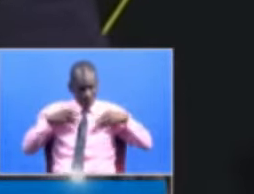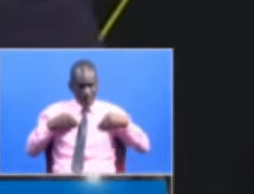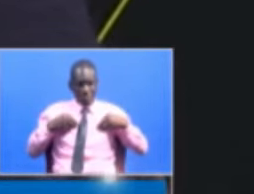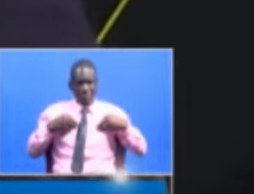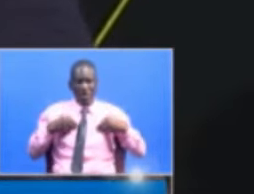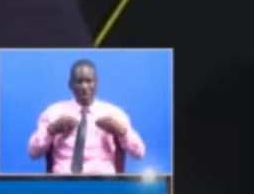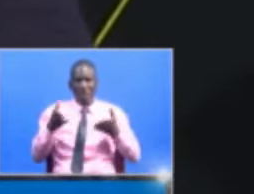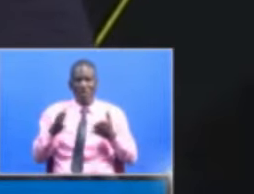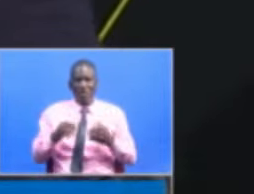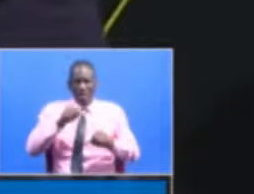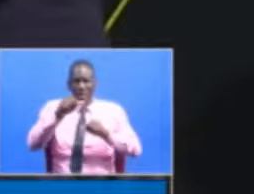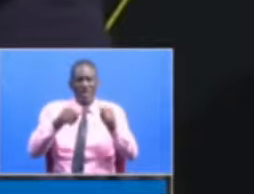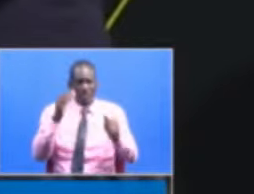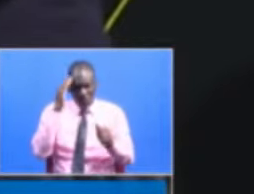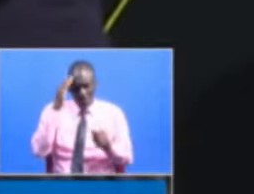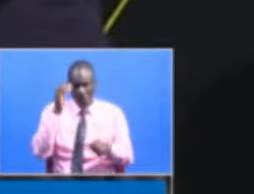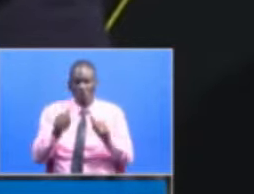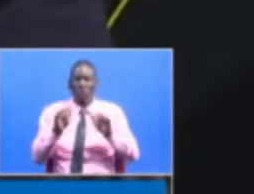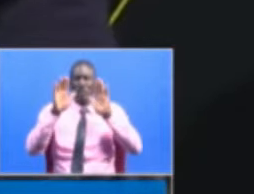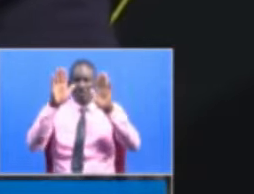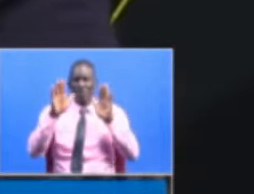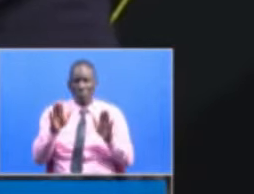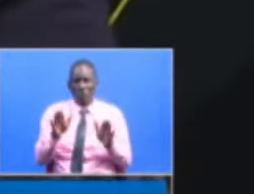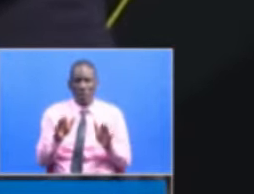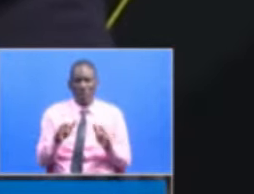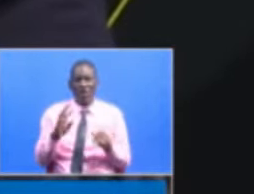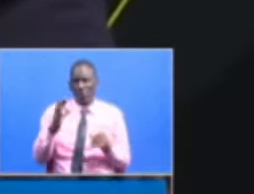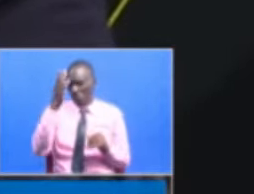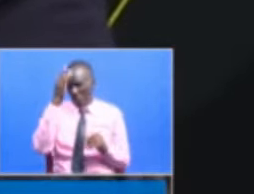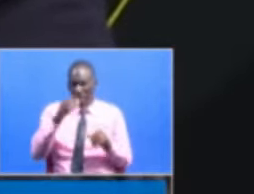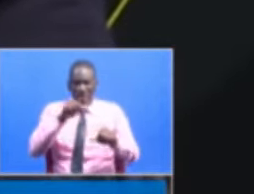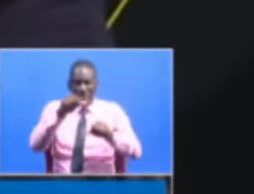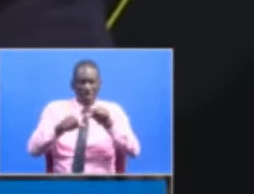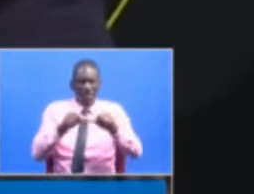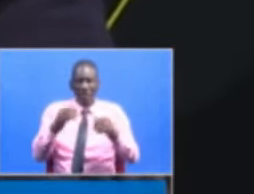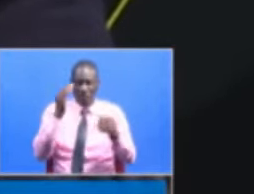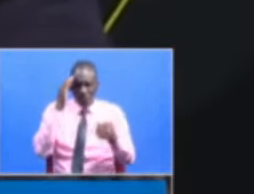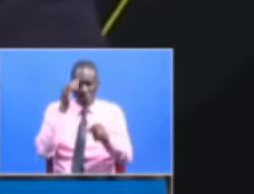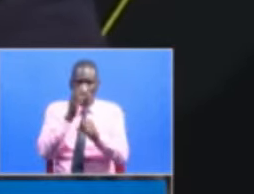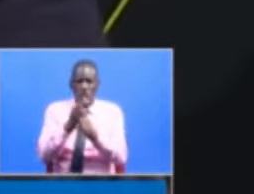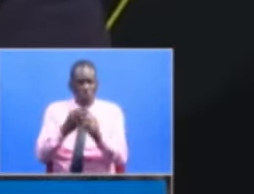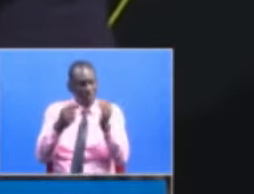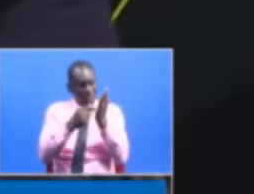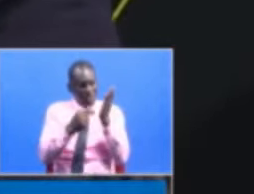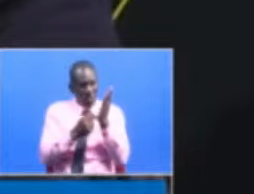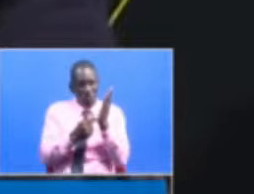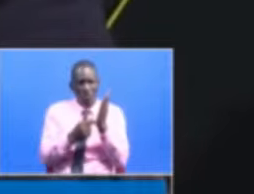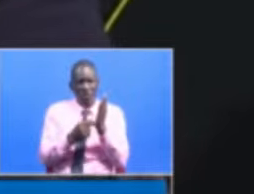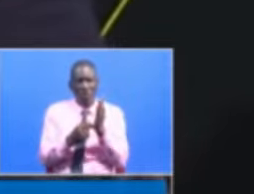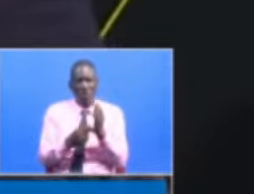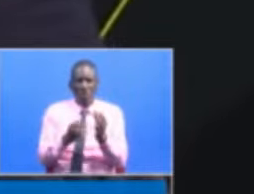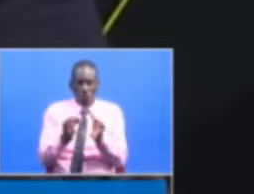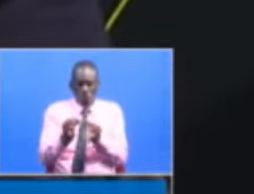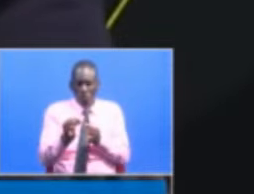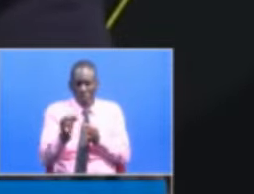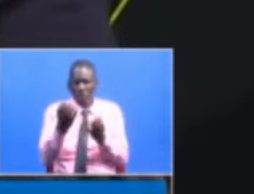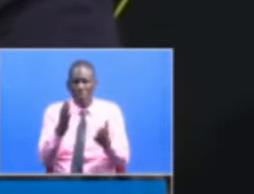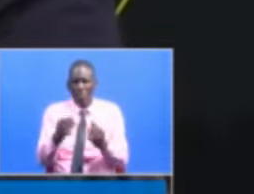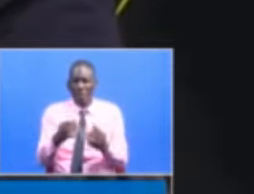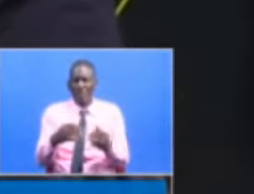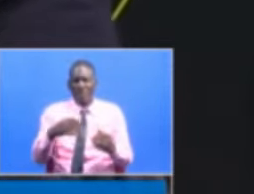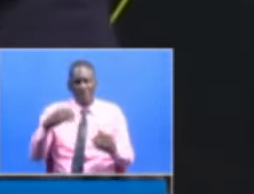the scientific knowledge, which is very critical, because scientific knowledge uses technology to measure maybe the temperature of the